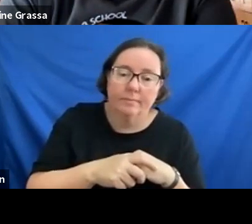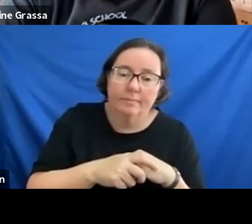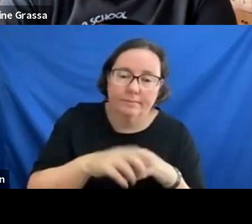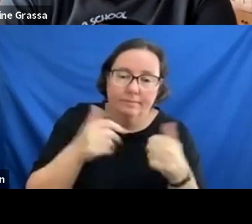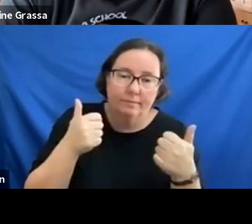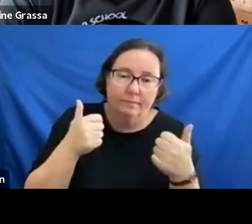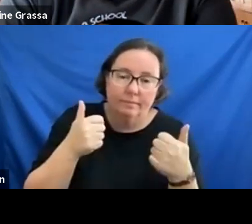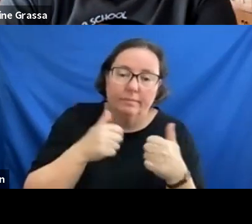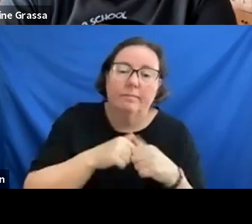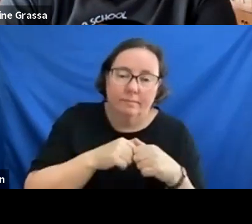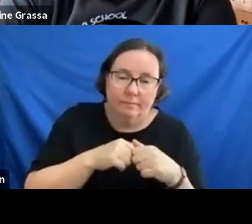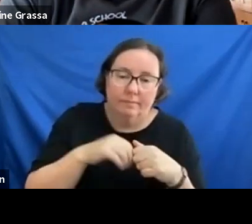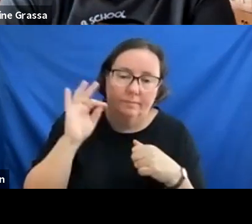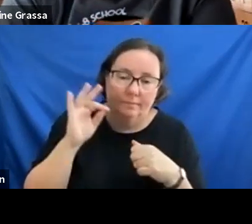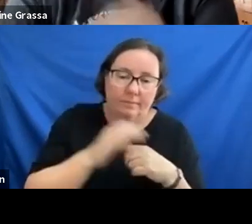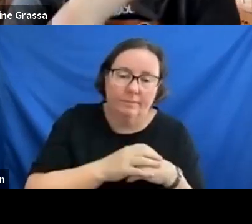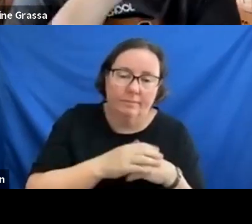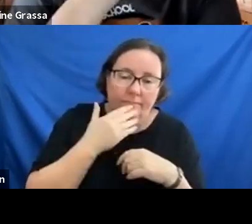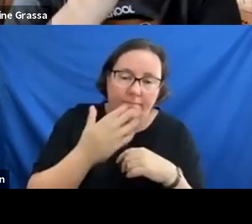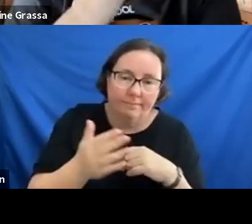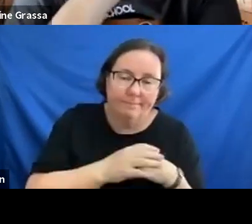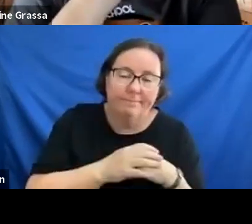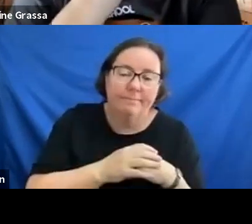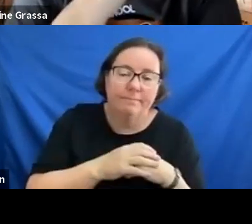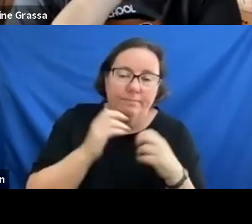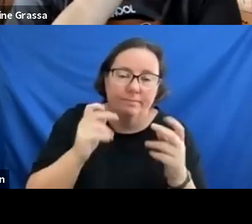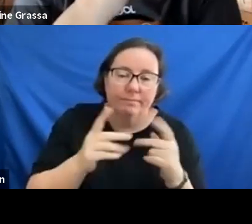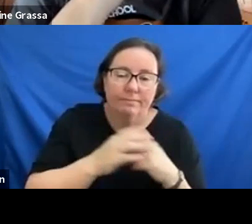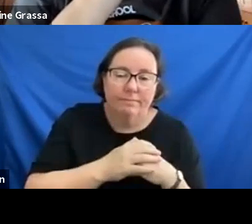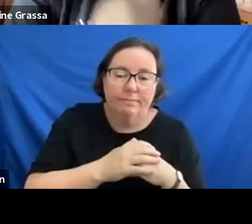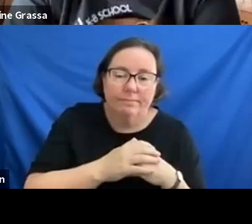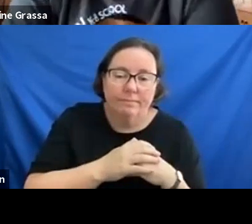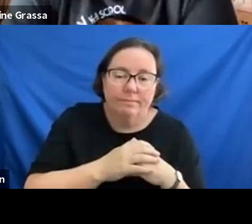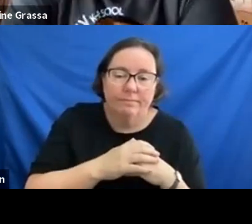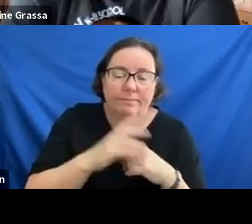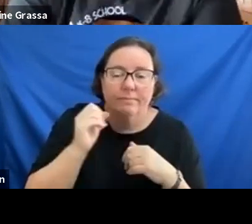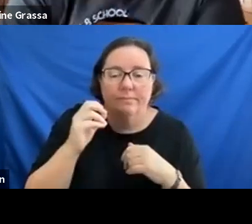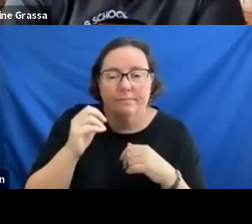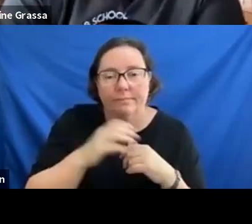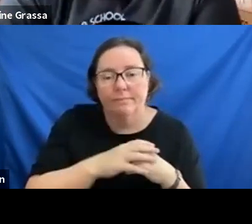How's that? Good? Thank you. Okay. So,